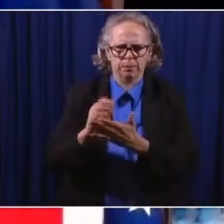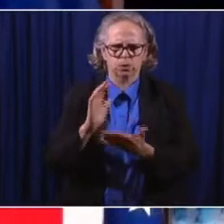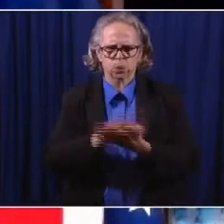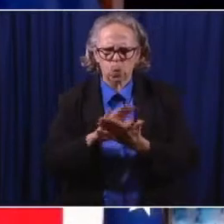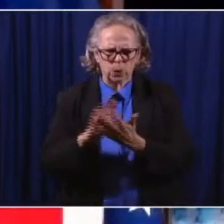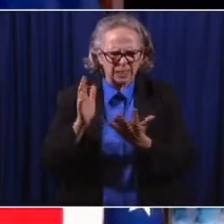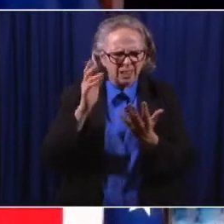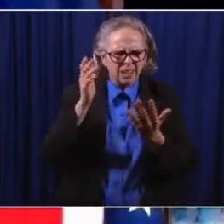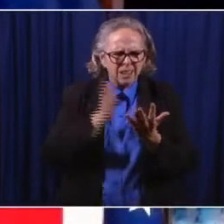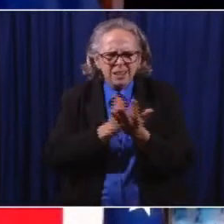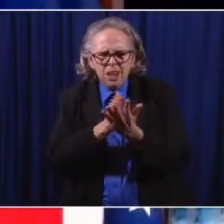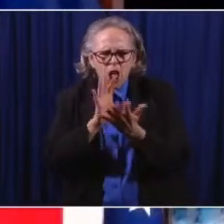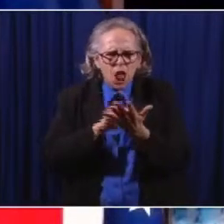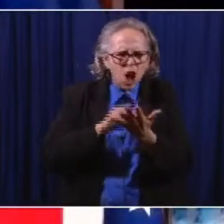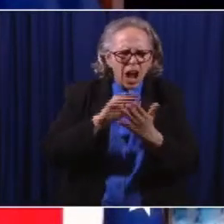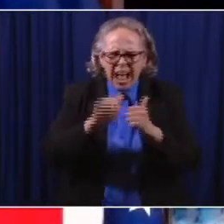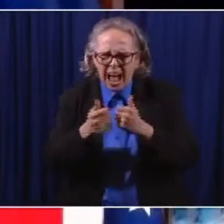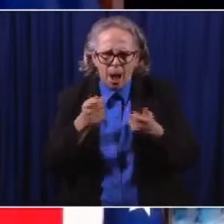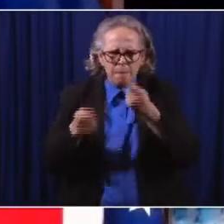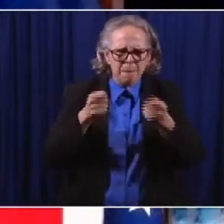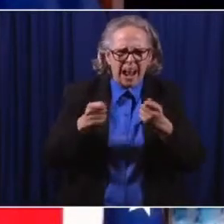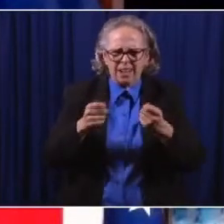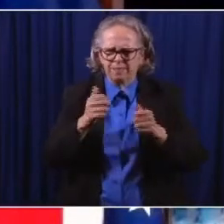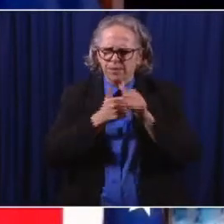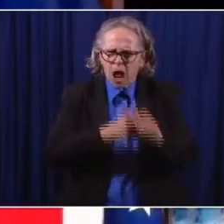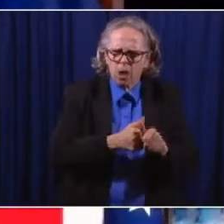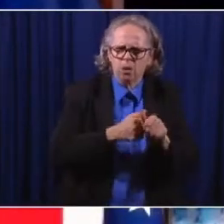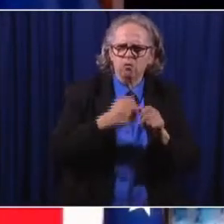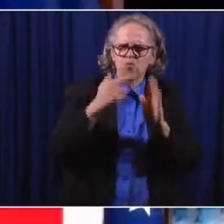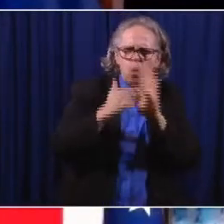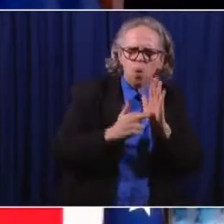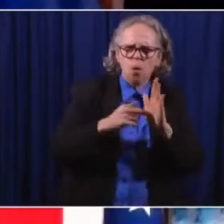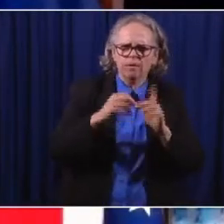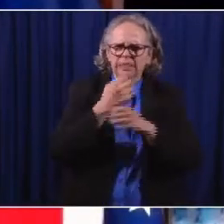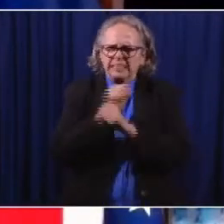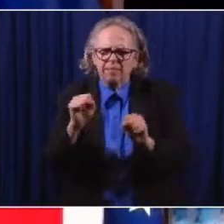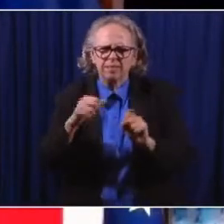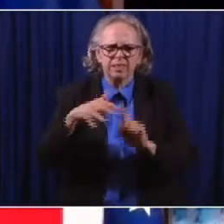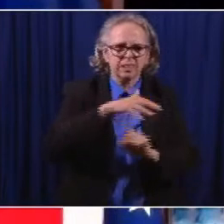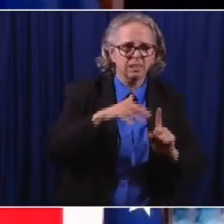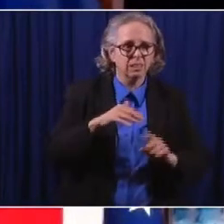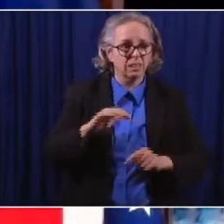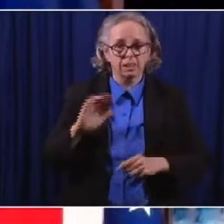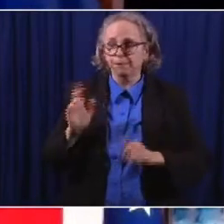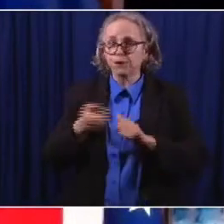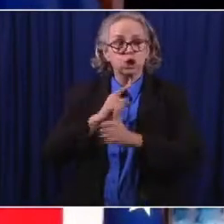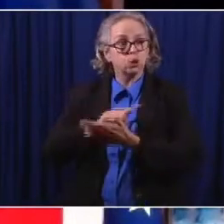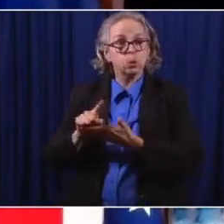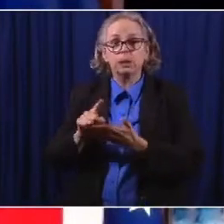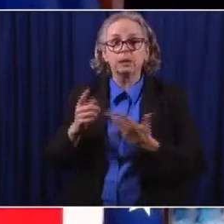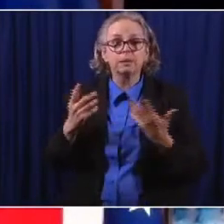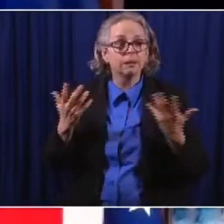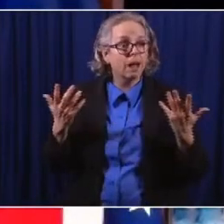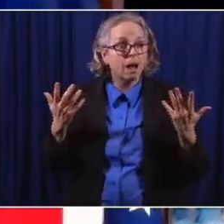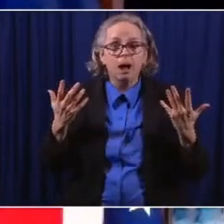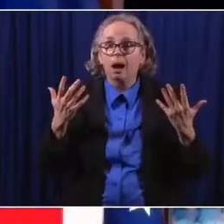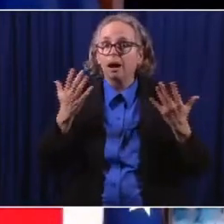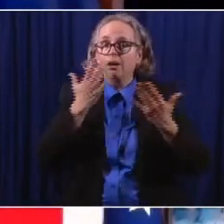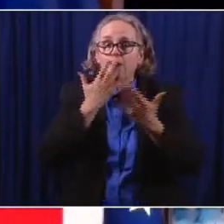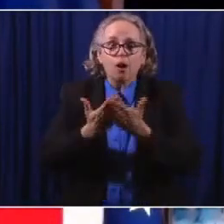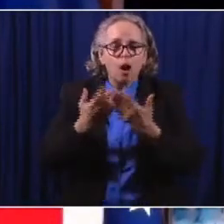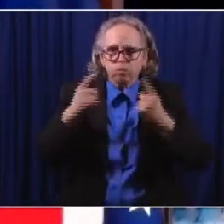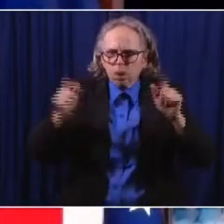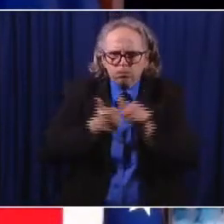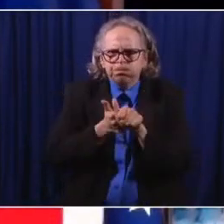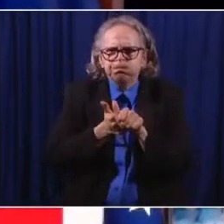make sure that they're following the rules. They had great compliance in week 1. A lot of teaching and learning still can go on there, particularly among